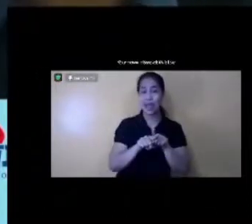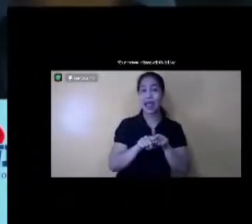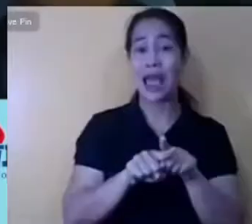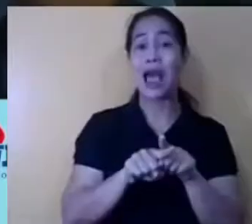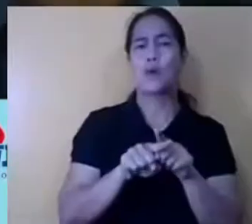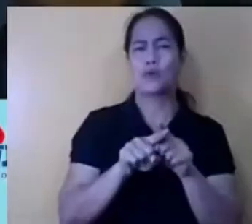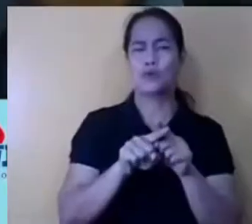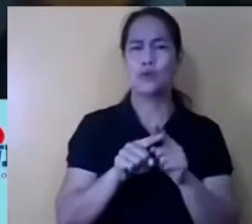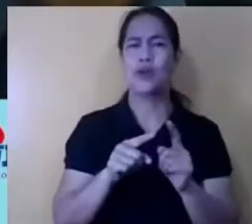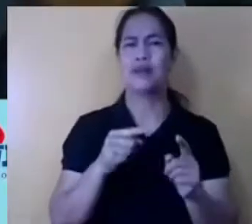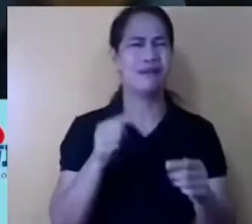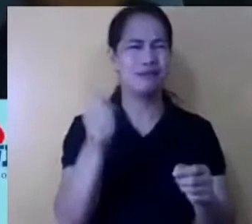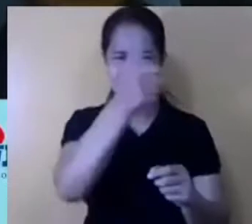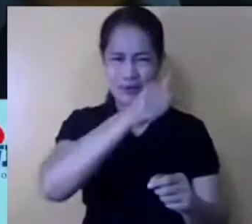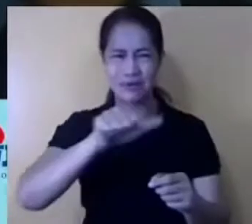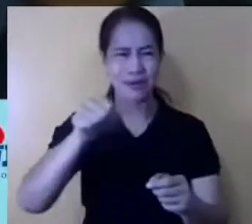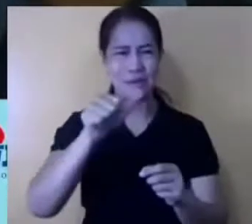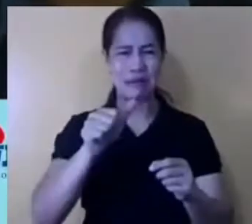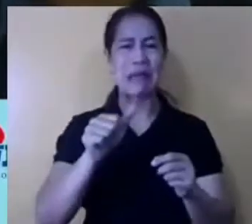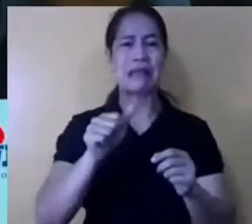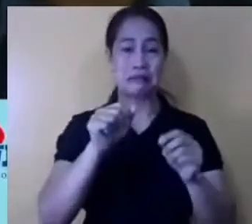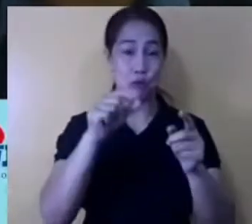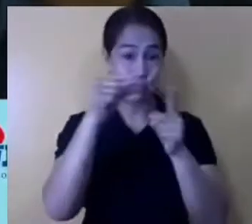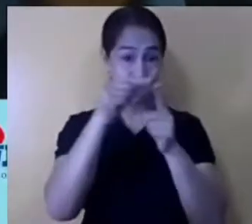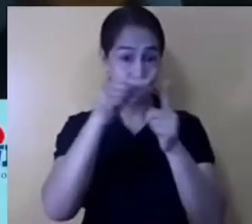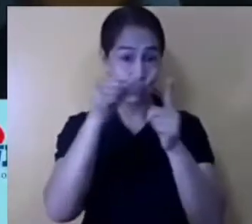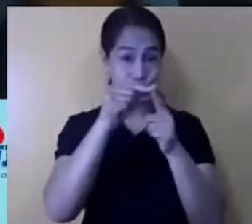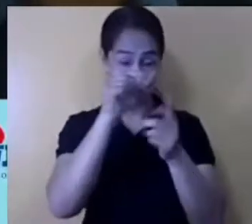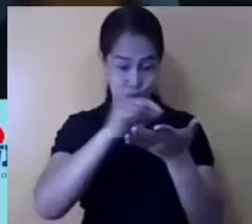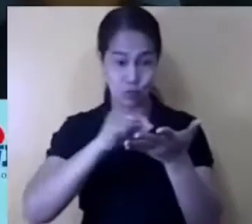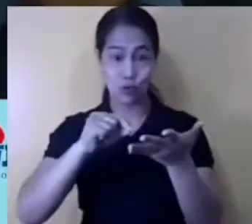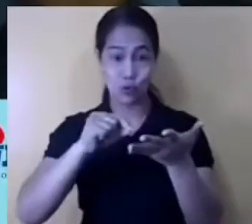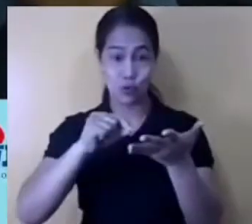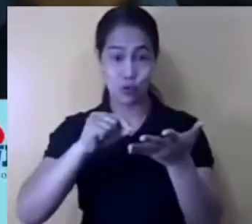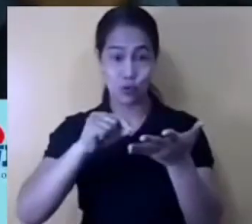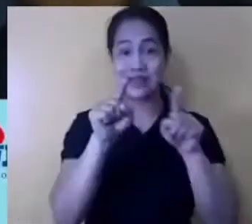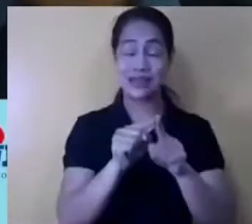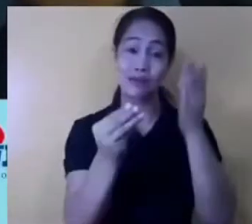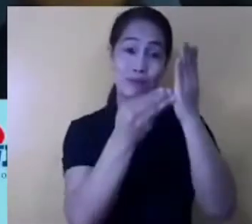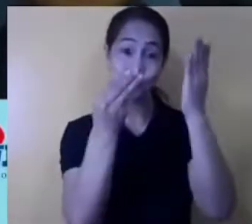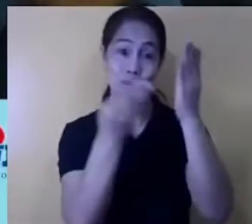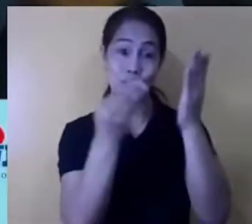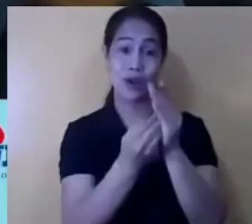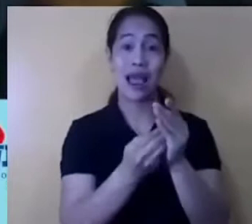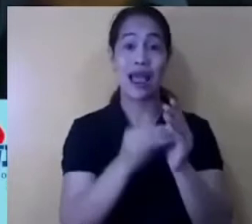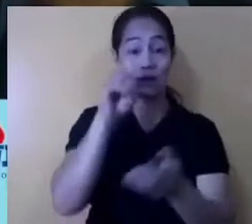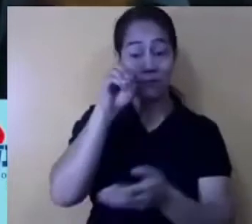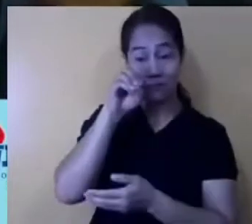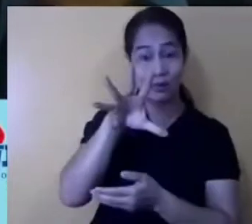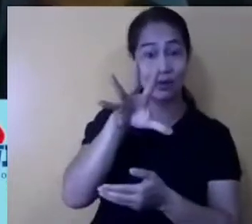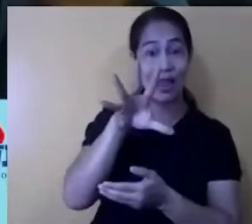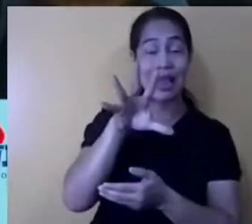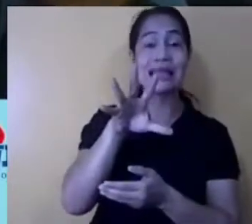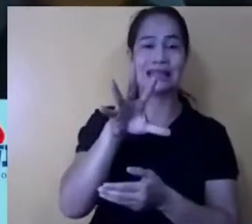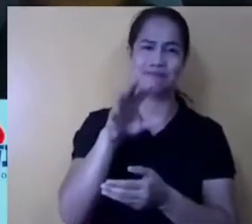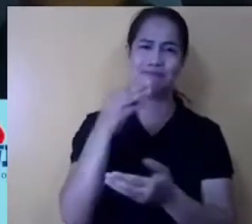any annotated document, such as the module, a screenshot of instant messaging, a